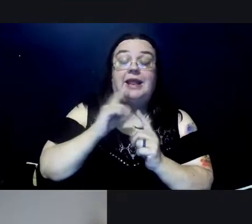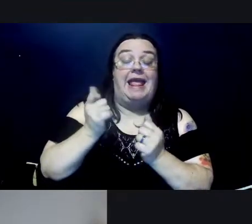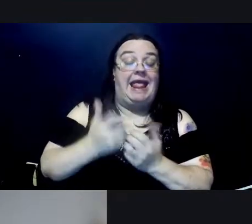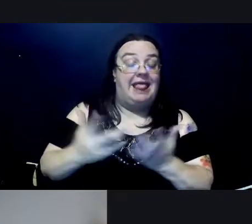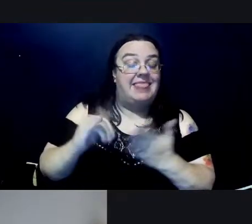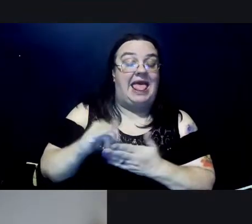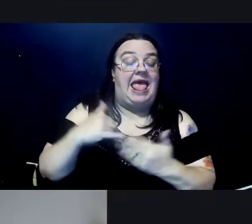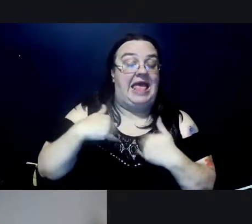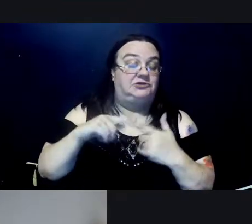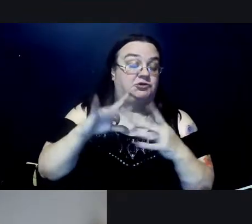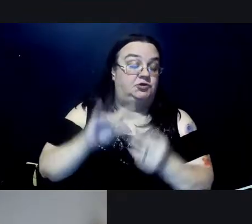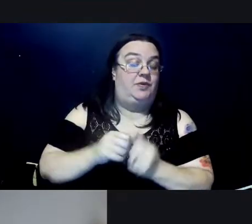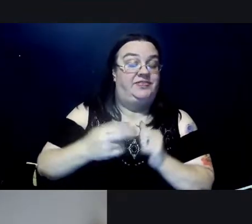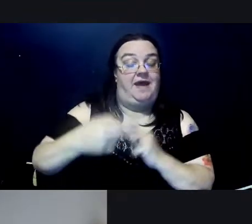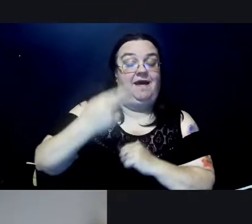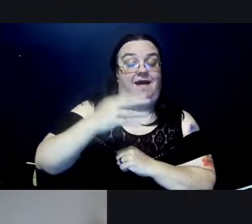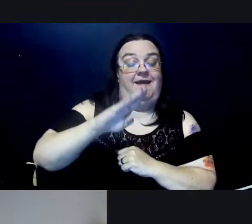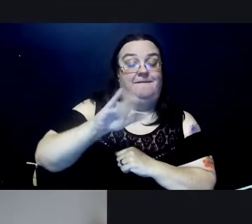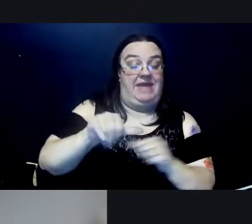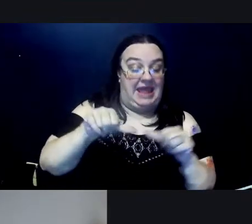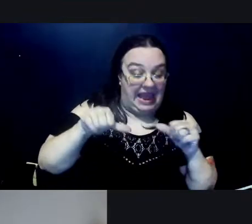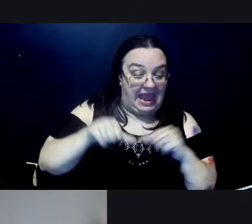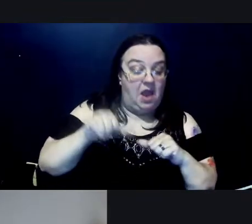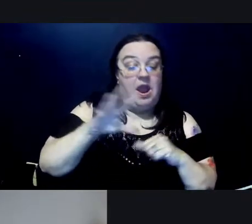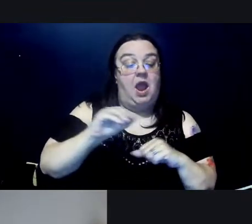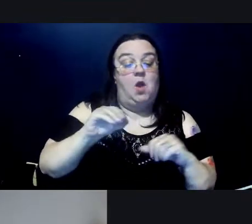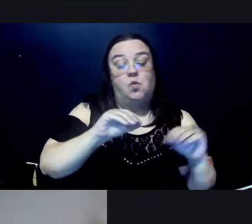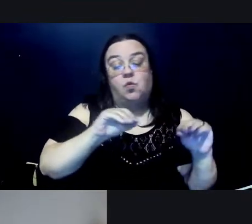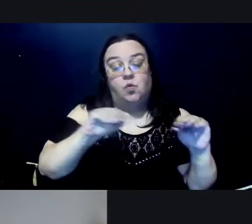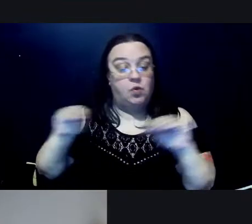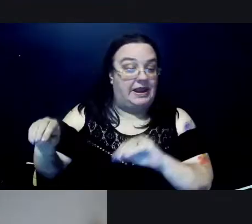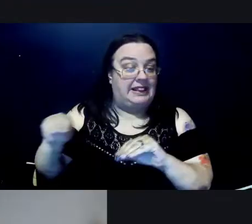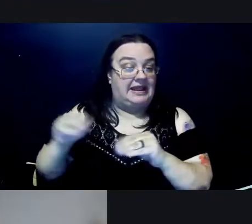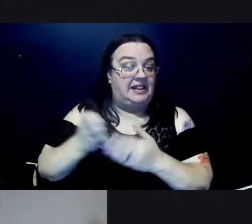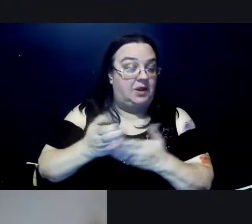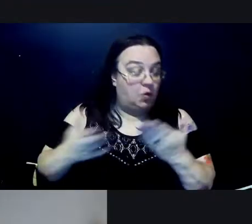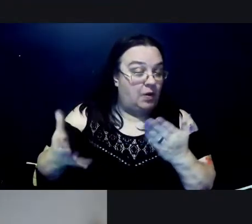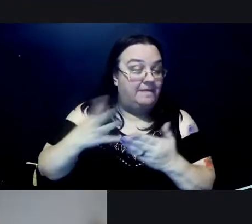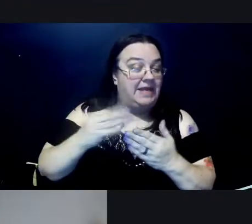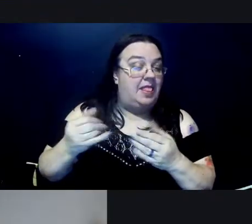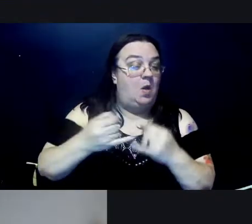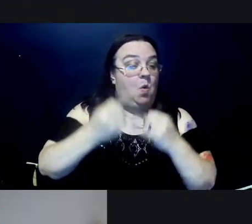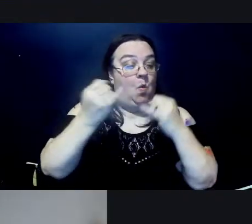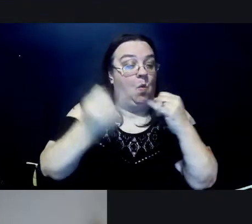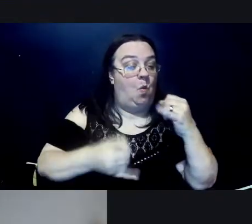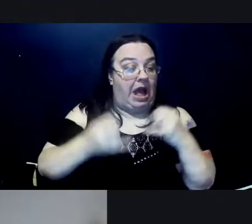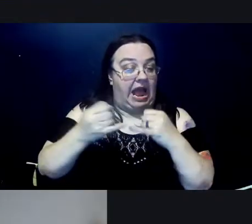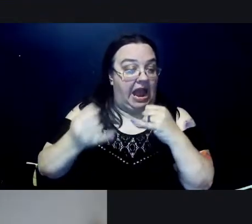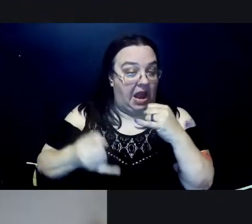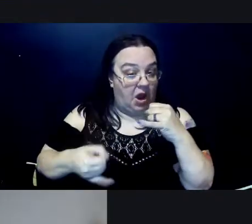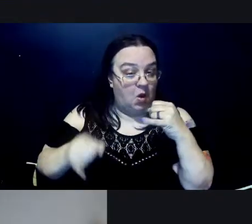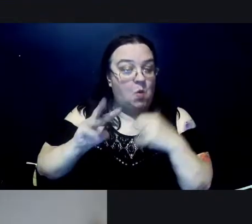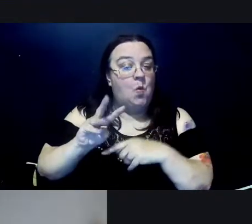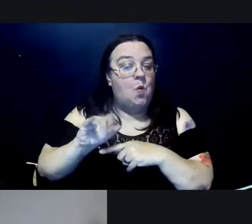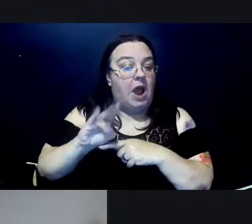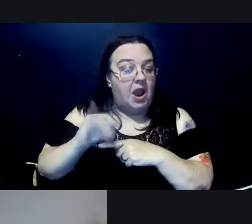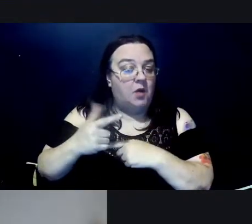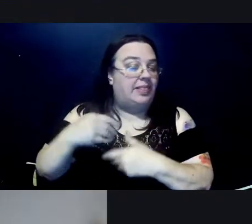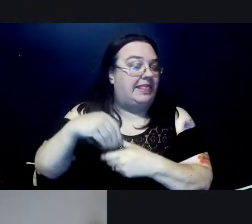bay area and relocating the equipment and the wiring, the